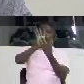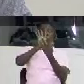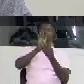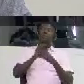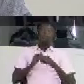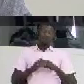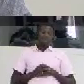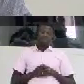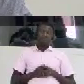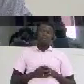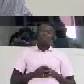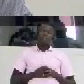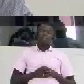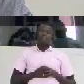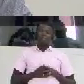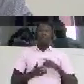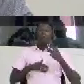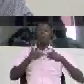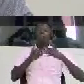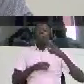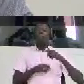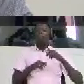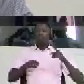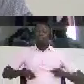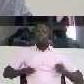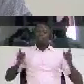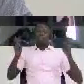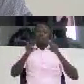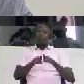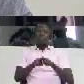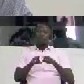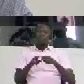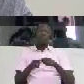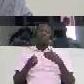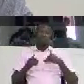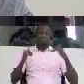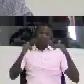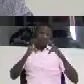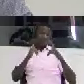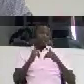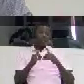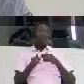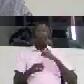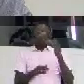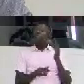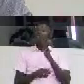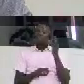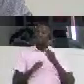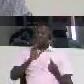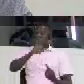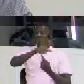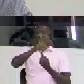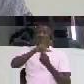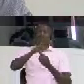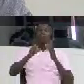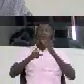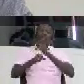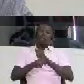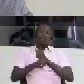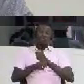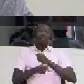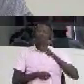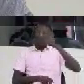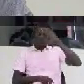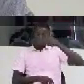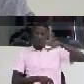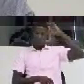Victim participation in this process is extremely important in helping the Commission